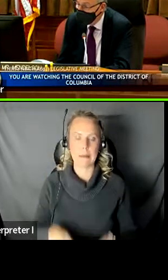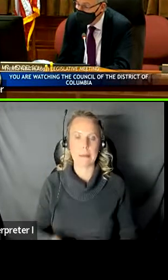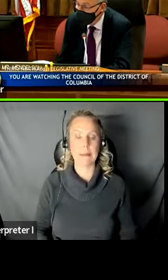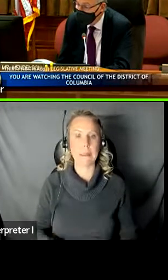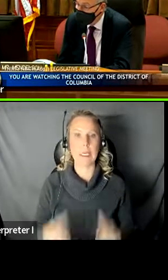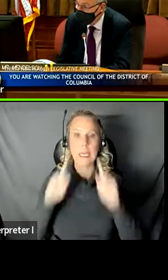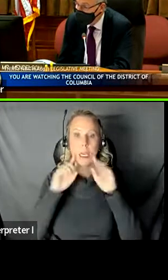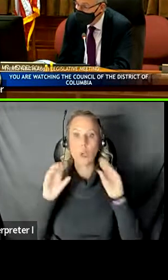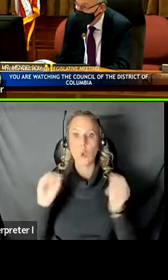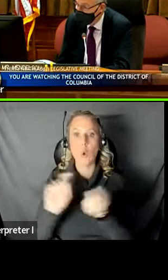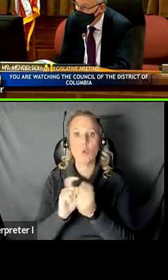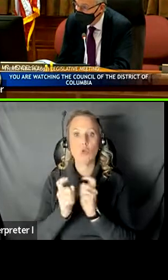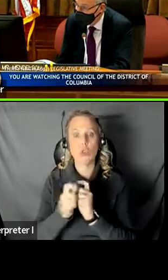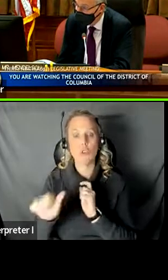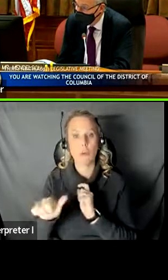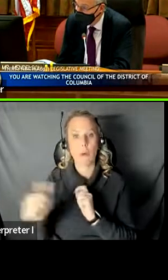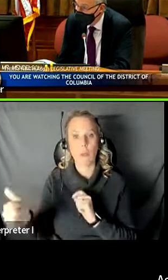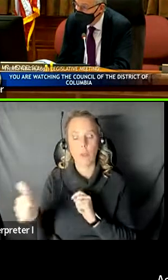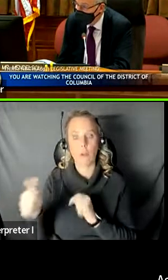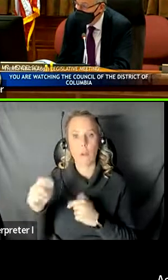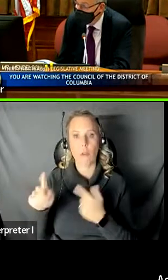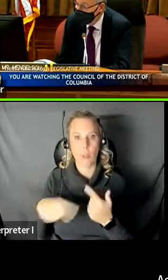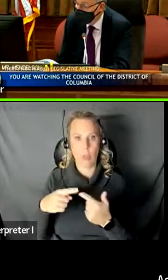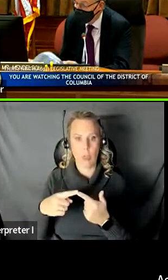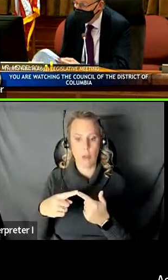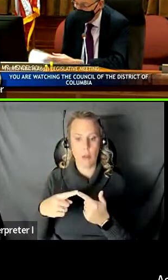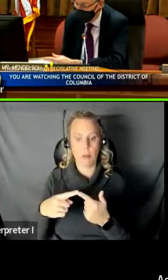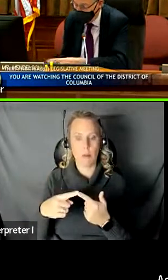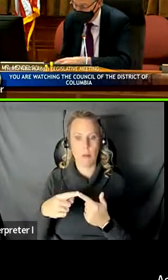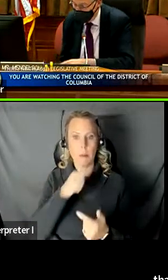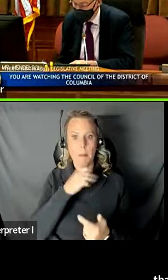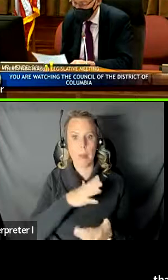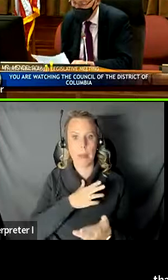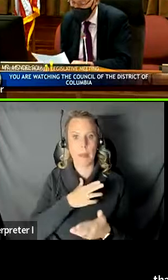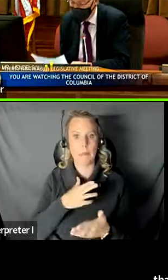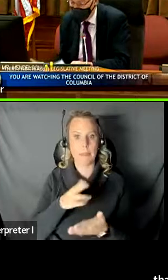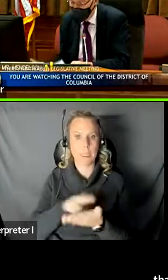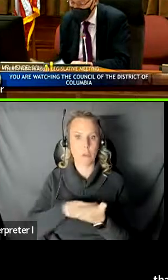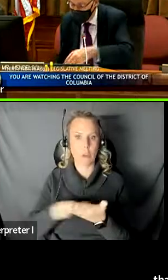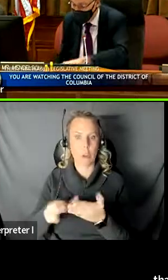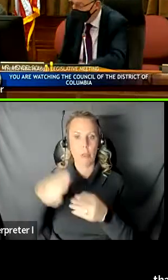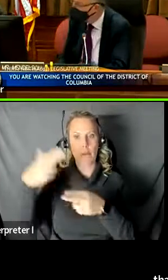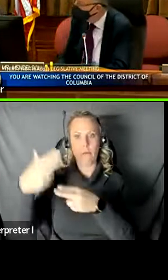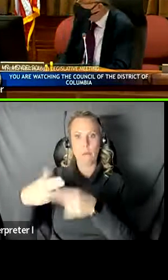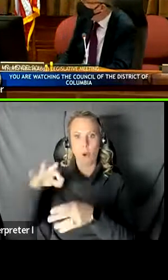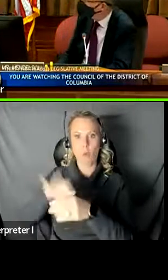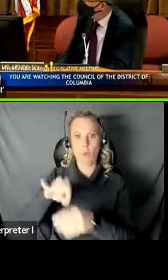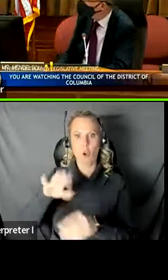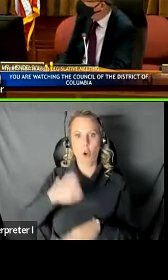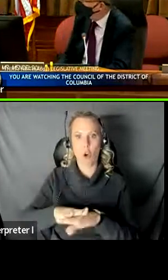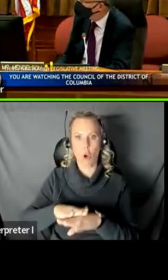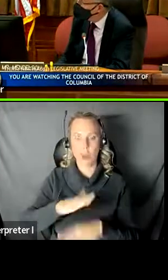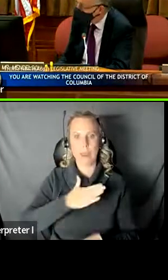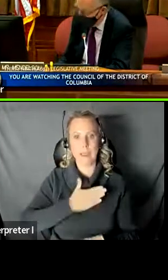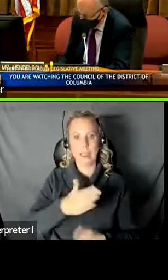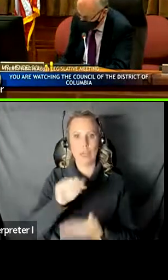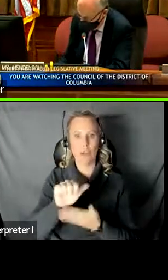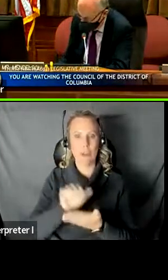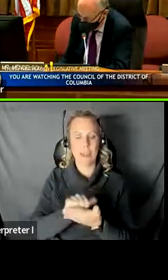Hearing no other changes to the consent agenda. Madam Secretary, would you call the roll? The vote is on the consent agenda as